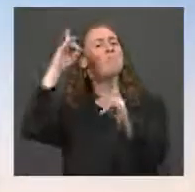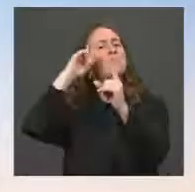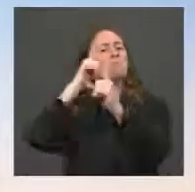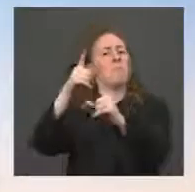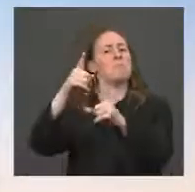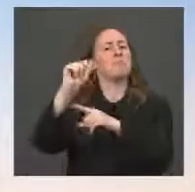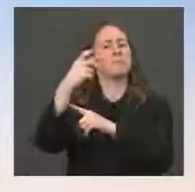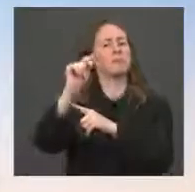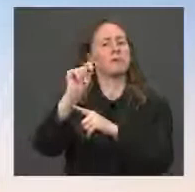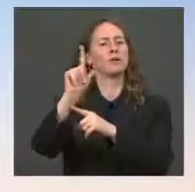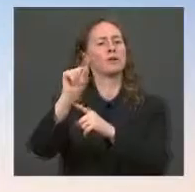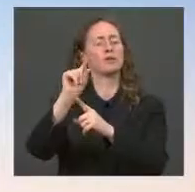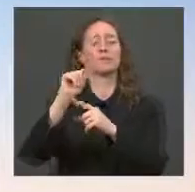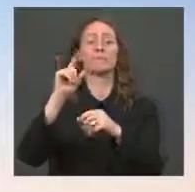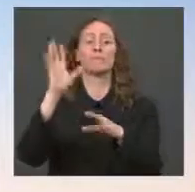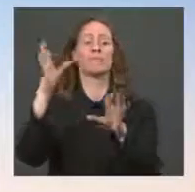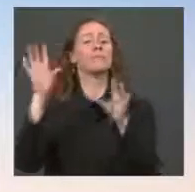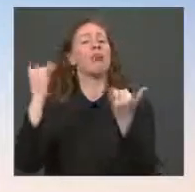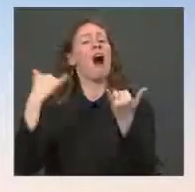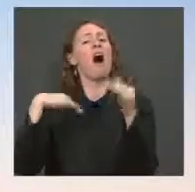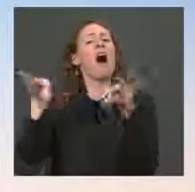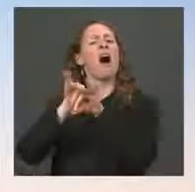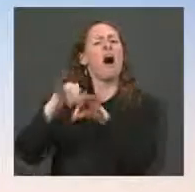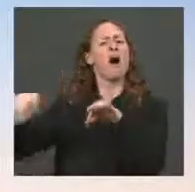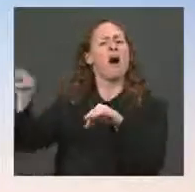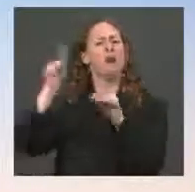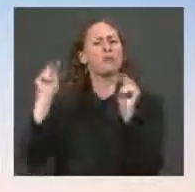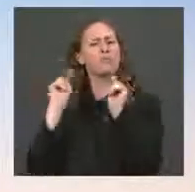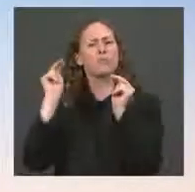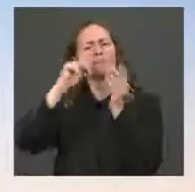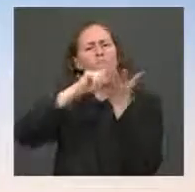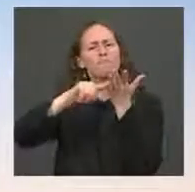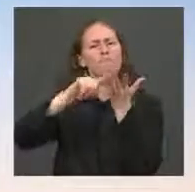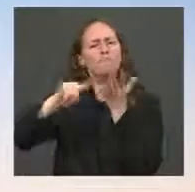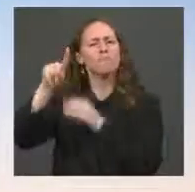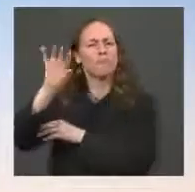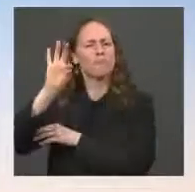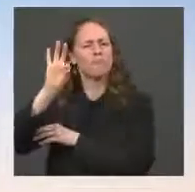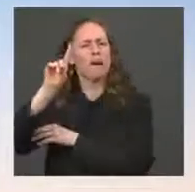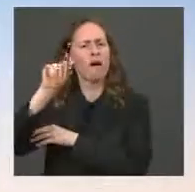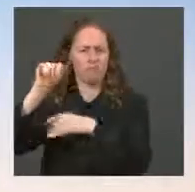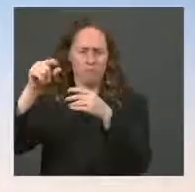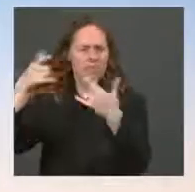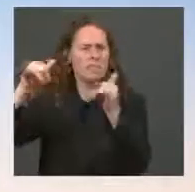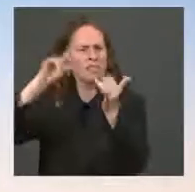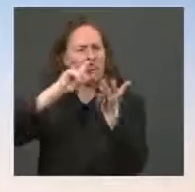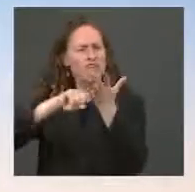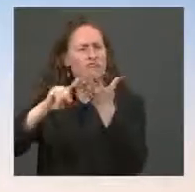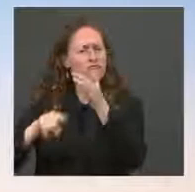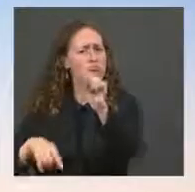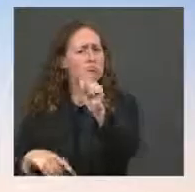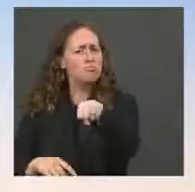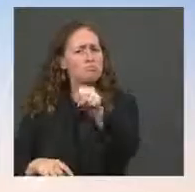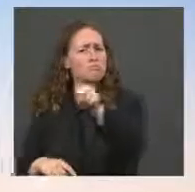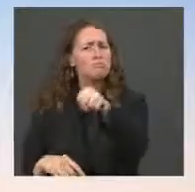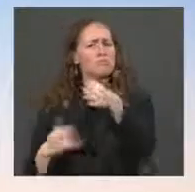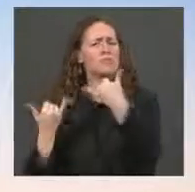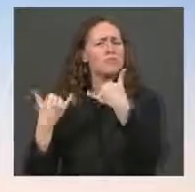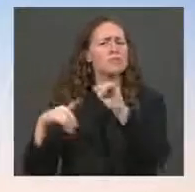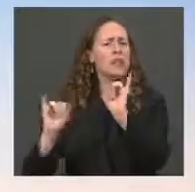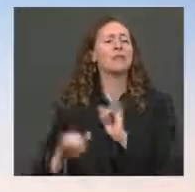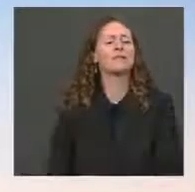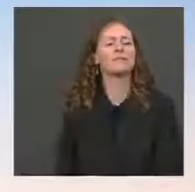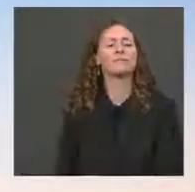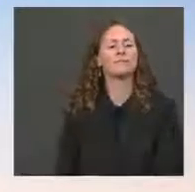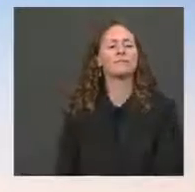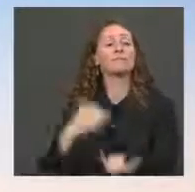the FDA and ACIP. That continues to be the case. Right now, what we're looking at is that today the FDA